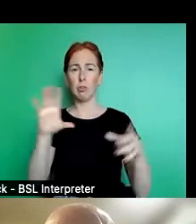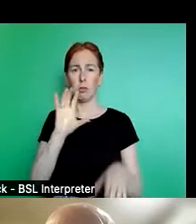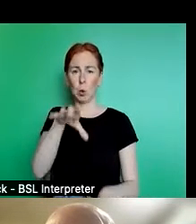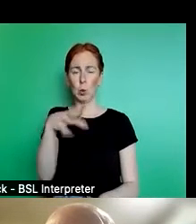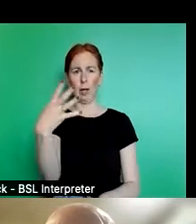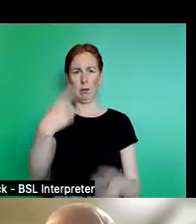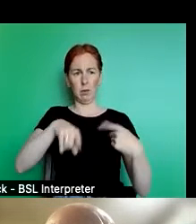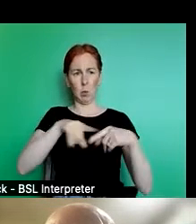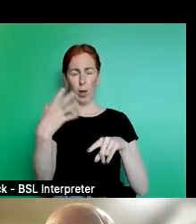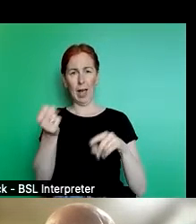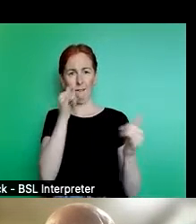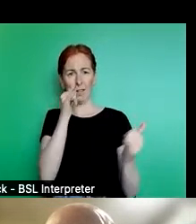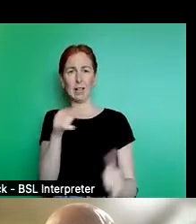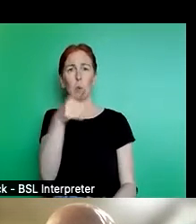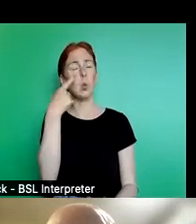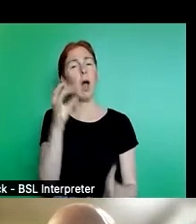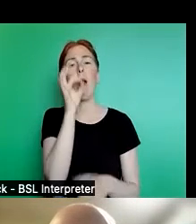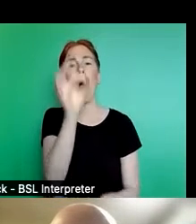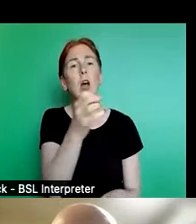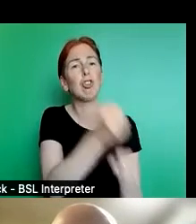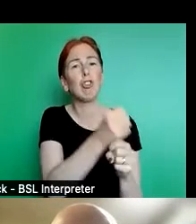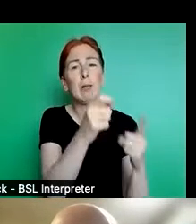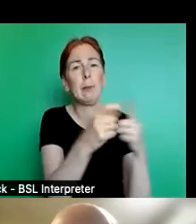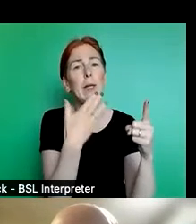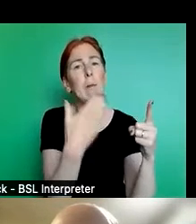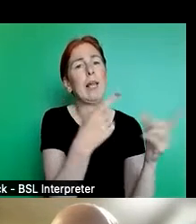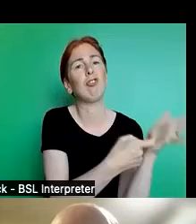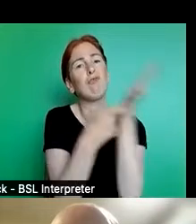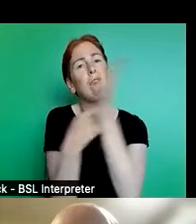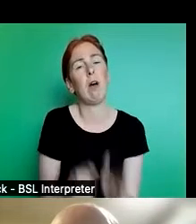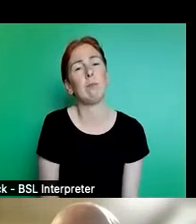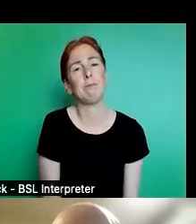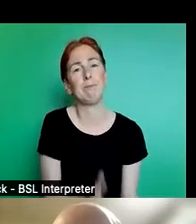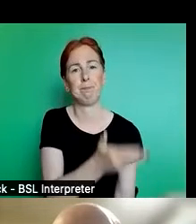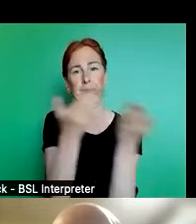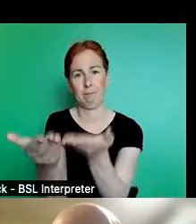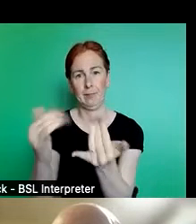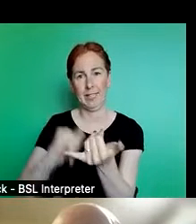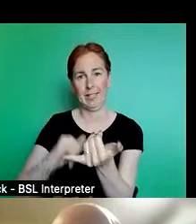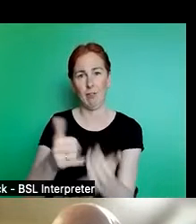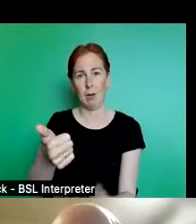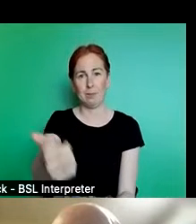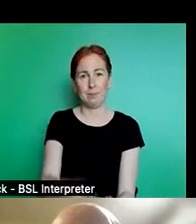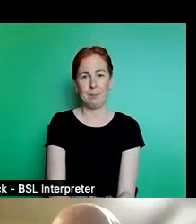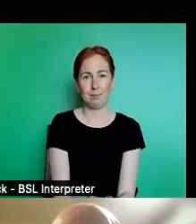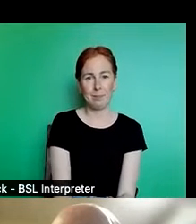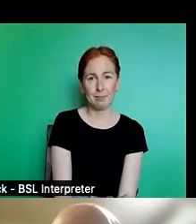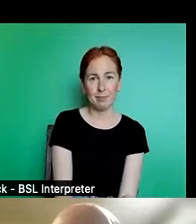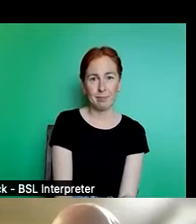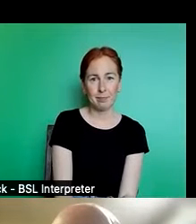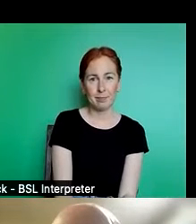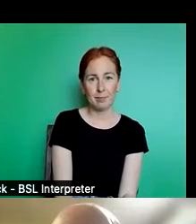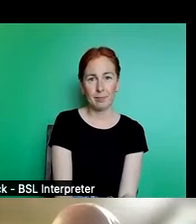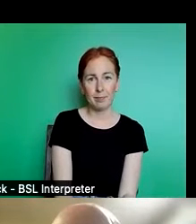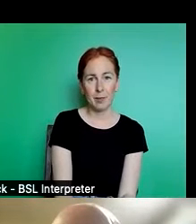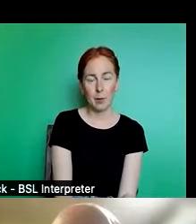Does that? Absolutely. Yeah. Thank you, Rob. A couple of other questions that have just popped in. One is, if an individual